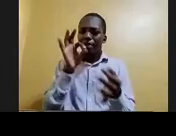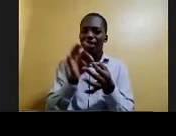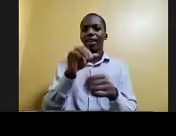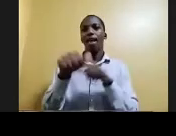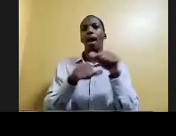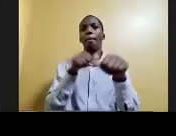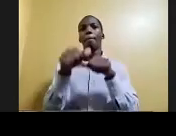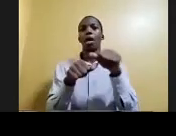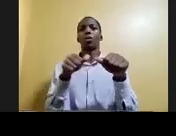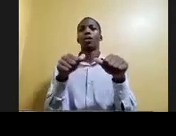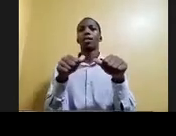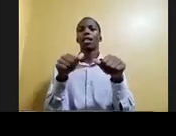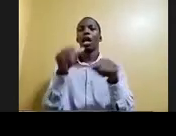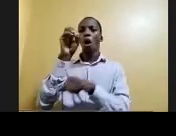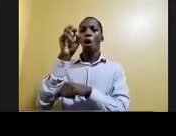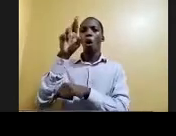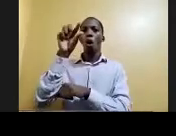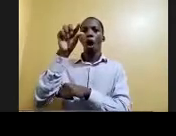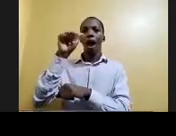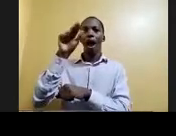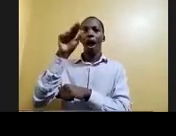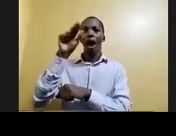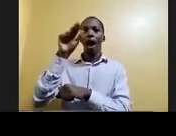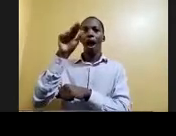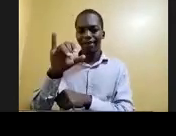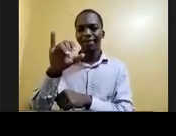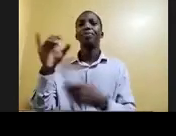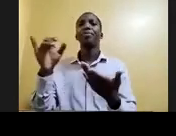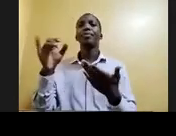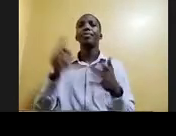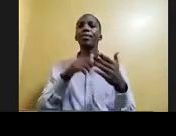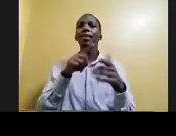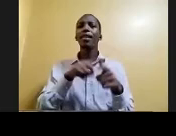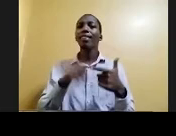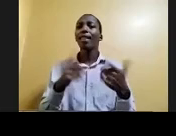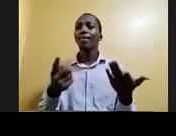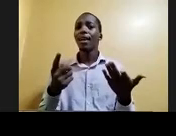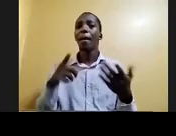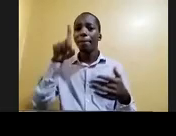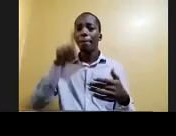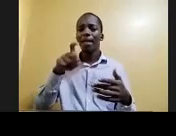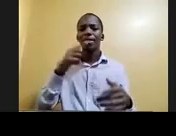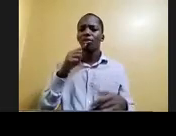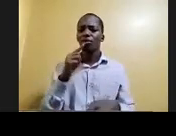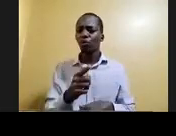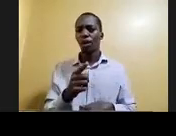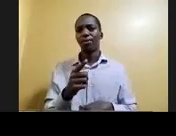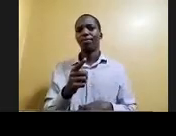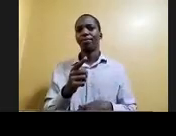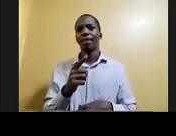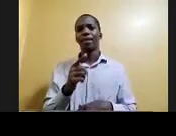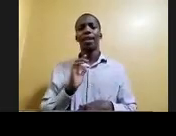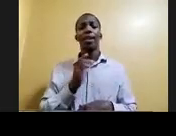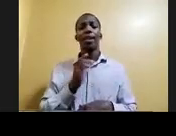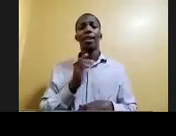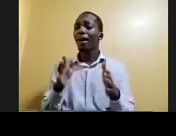to organic is compliance. And there, we have also to ensure that our farmers and